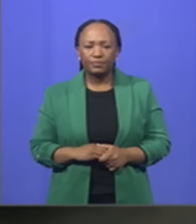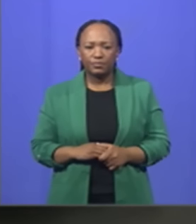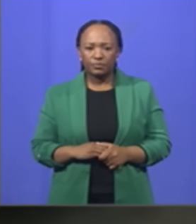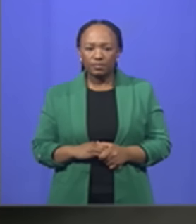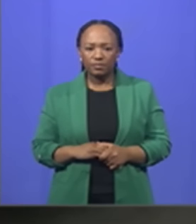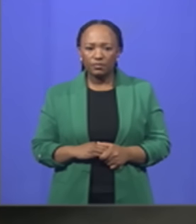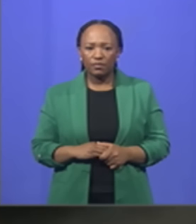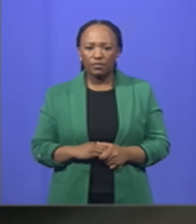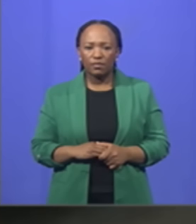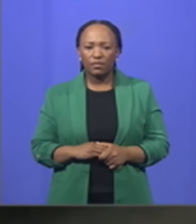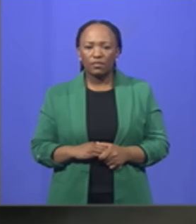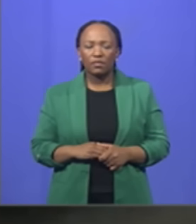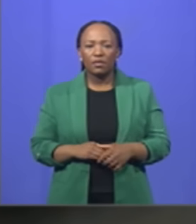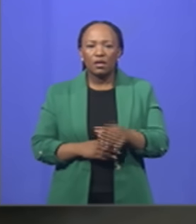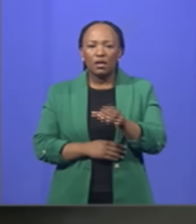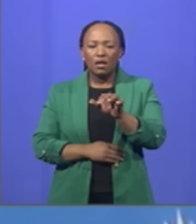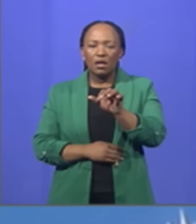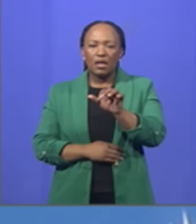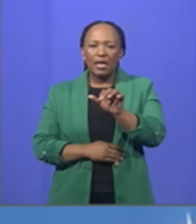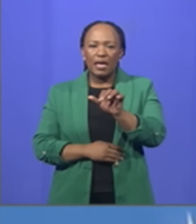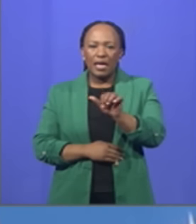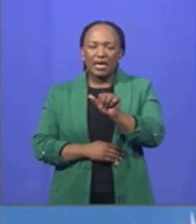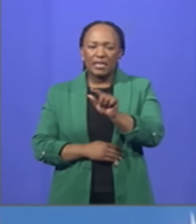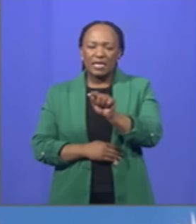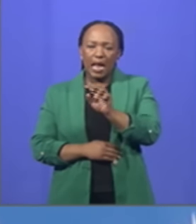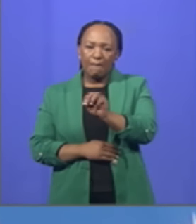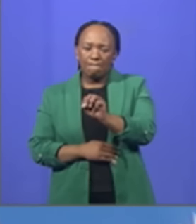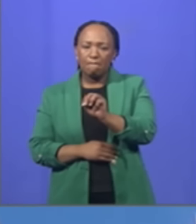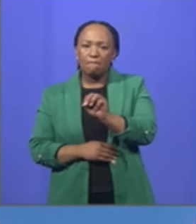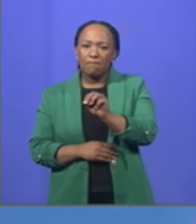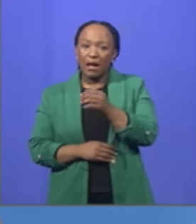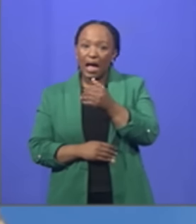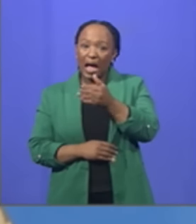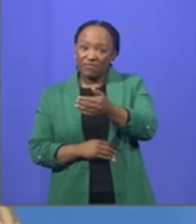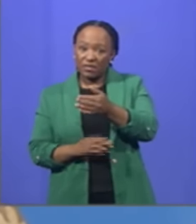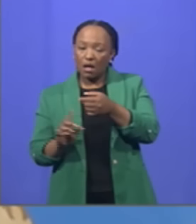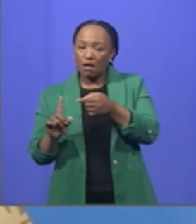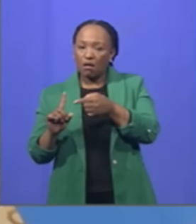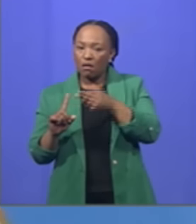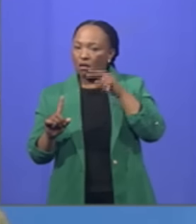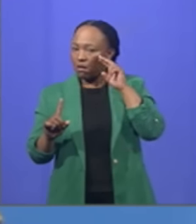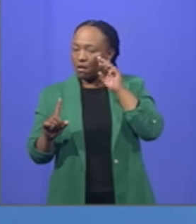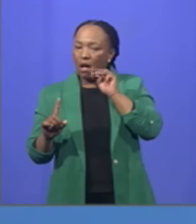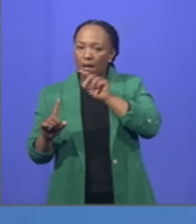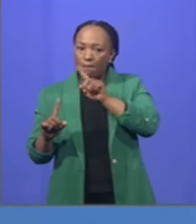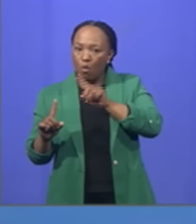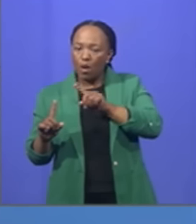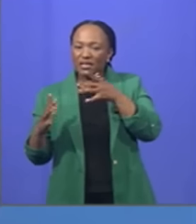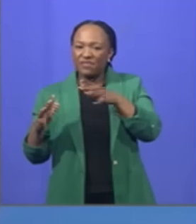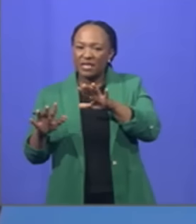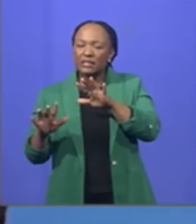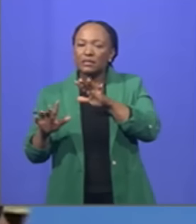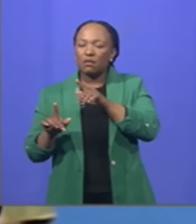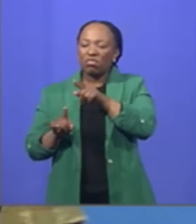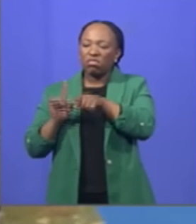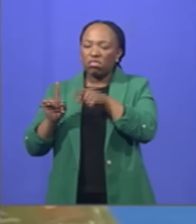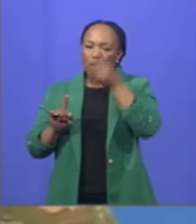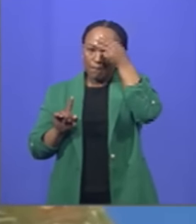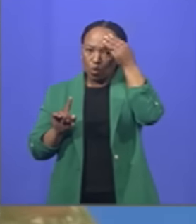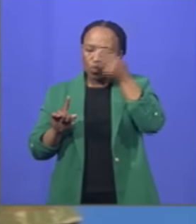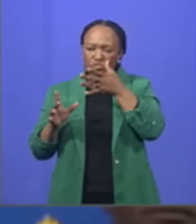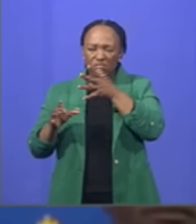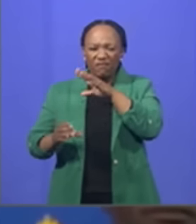Ngongorego ya mokgatlo wa ATM e dirilwe ka ponyo ya leihlo morago gore Mkhwanazi a latofatše Mchunu ka go šunya nko go dinyakišišo tša